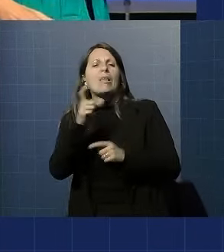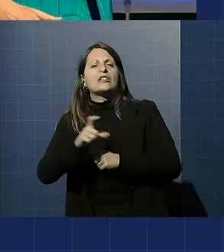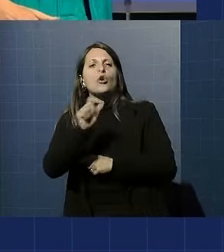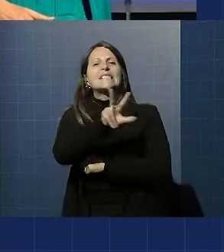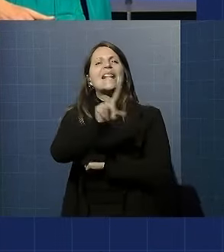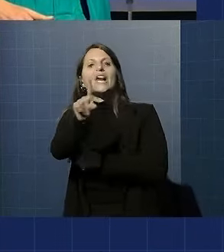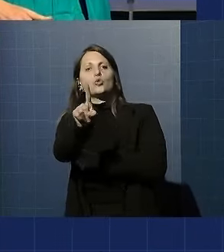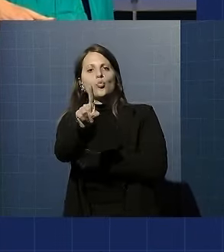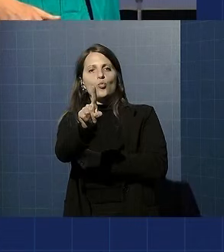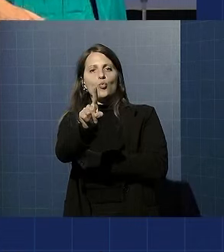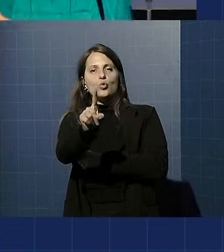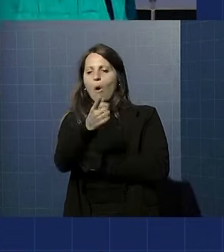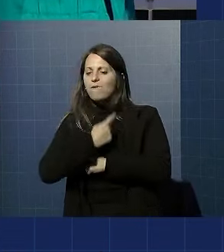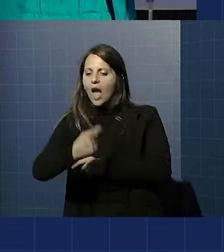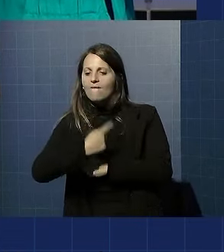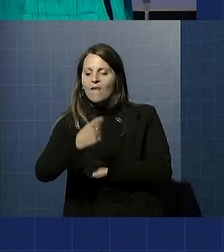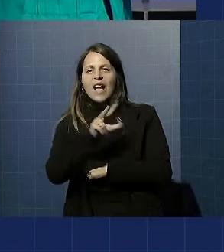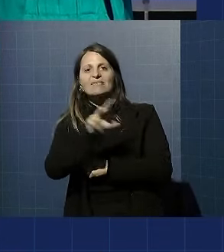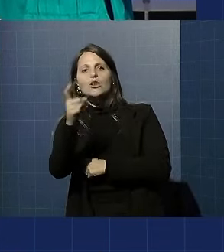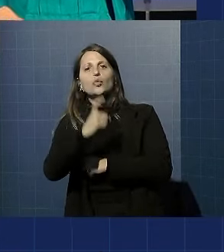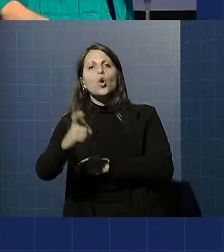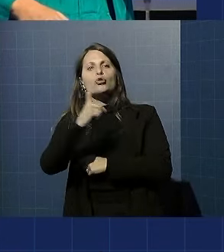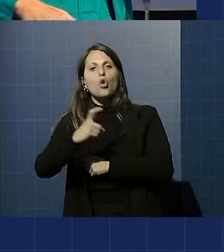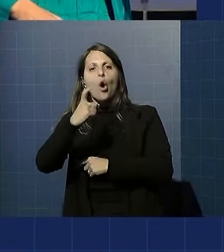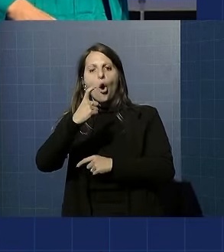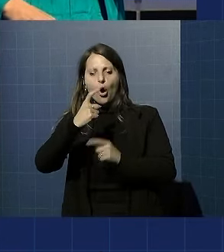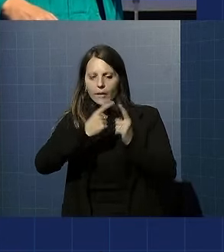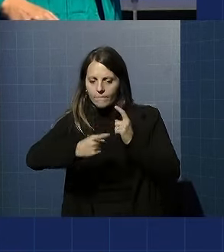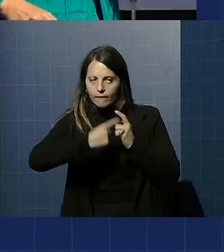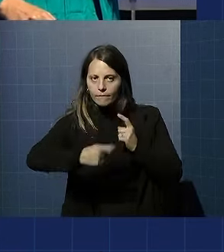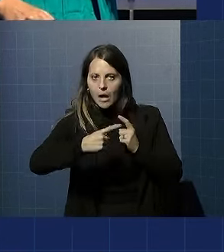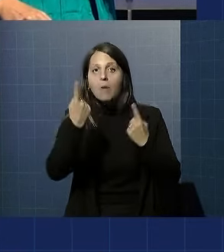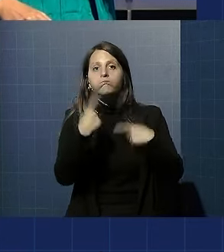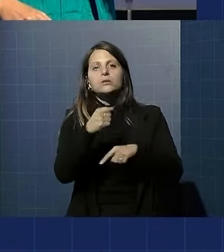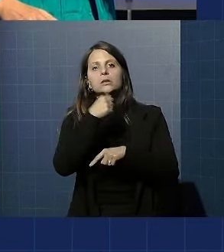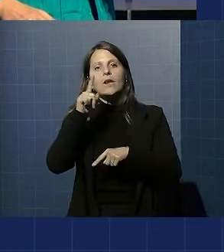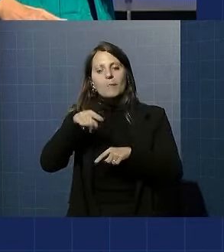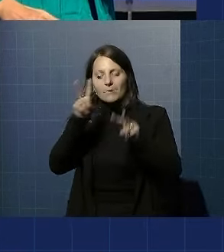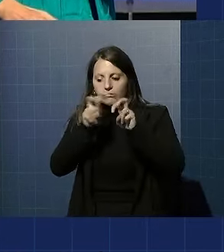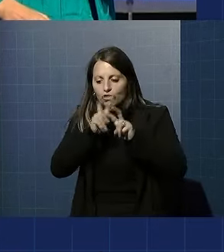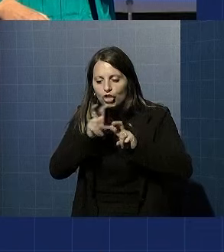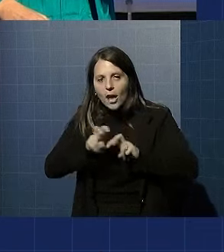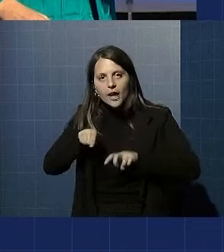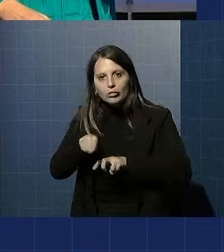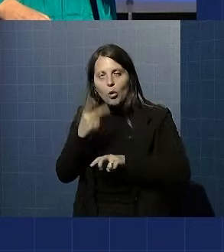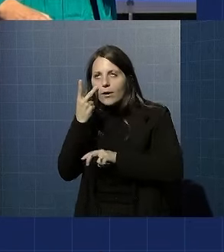want to show you a little bit. This is the plane that we use. Oh, sorry. I'm just going to go back.